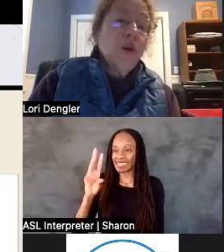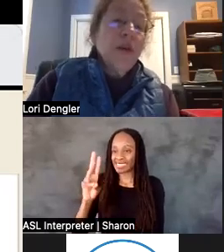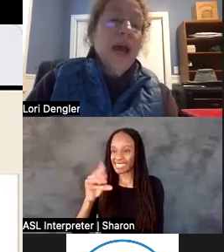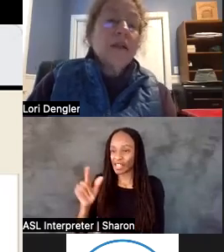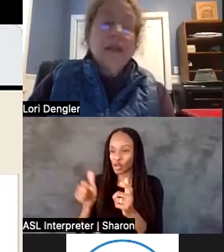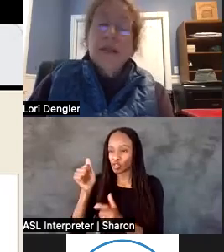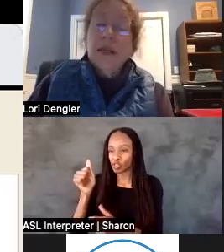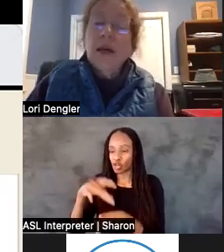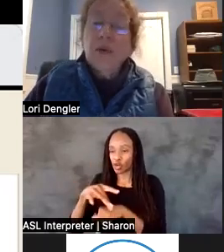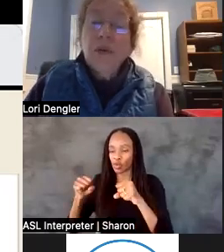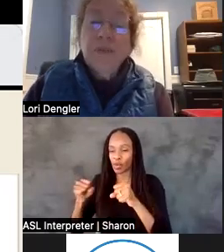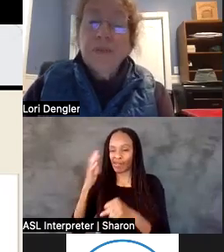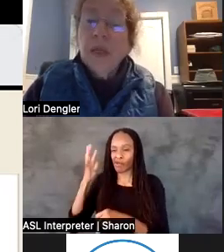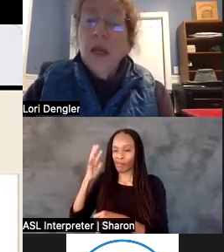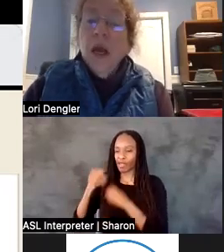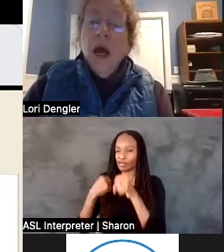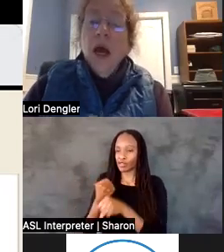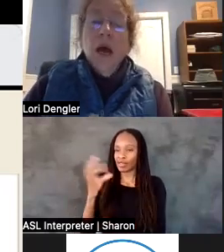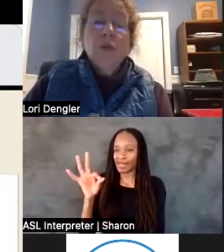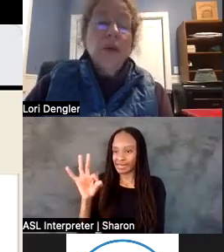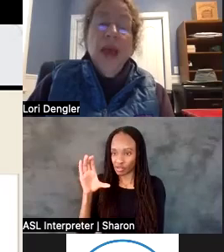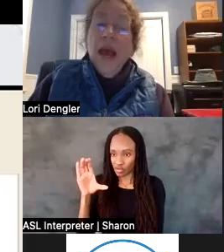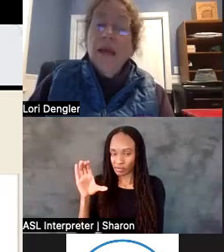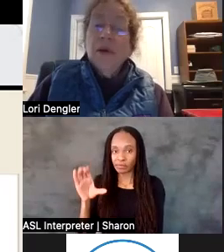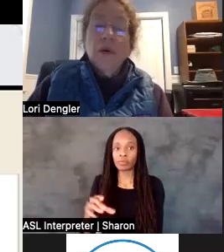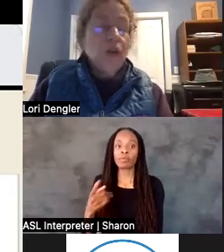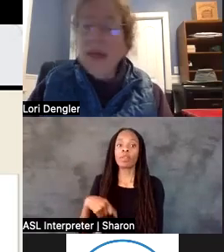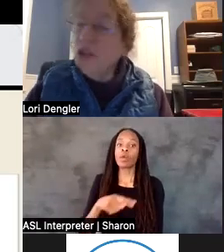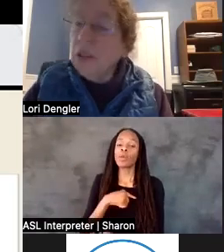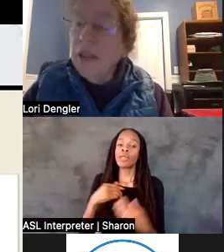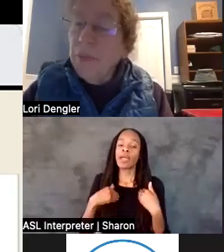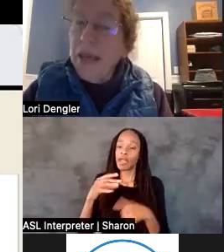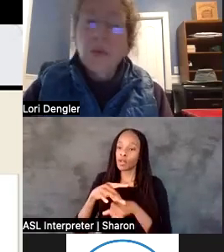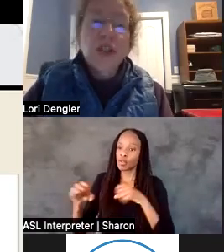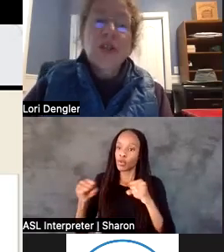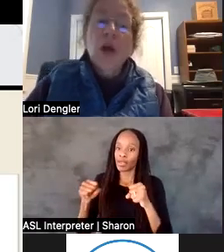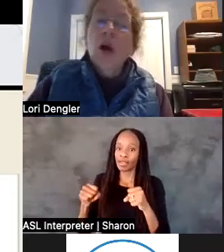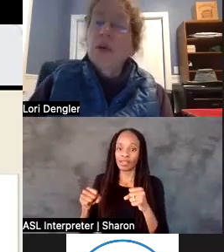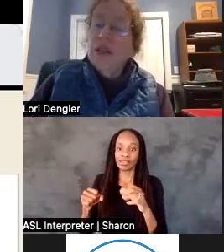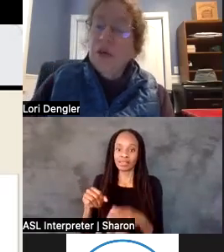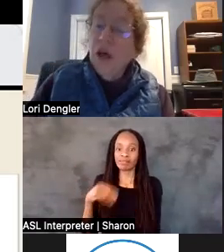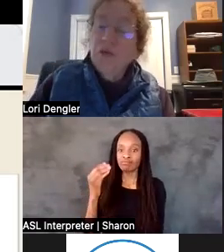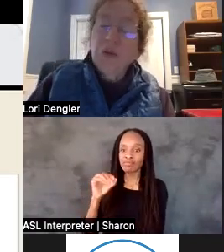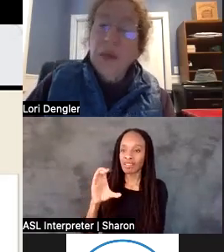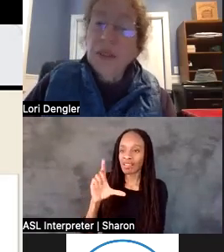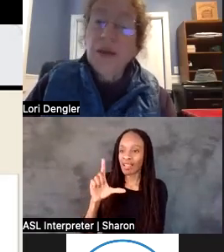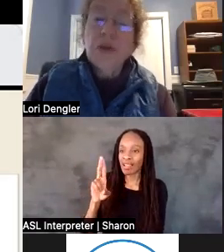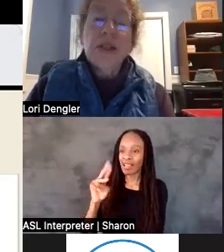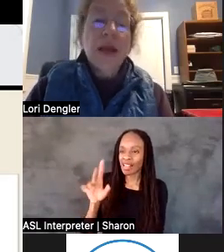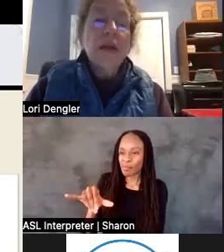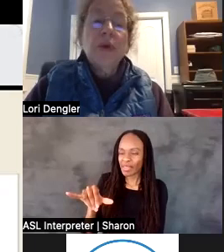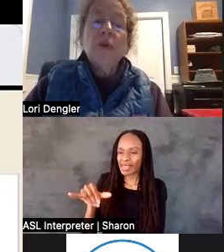earthquakes going back to 1900. We've had earthquakes are clumpy, which is always difficult for people